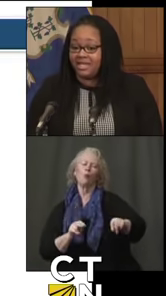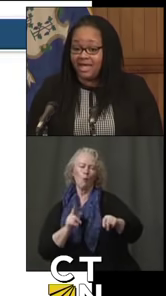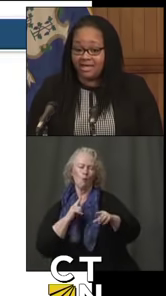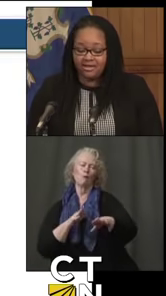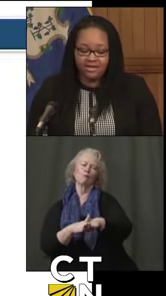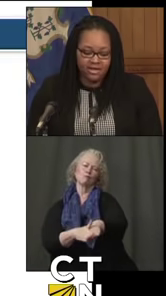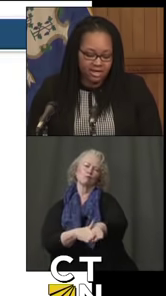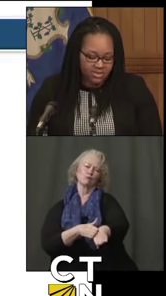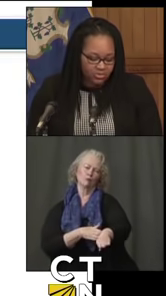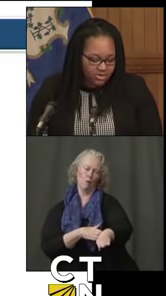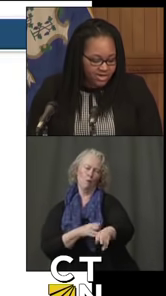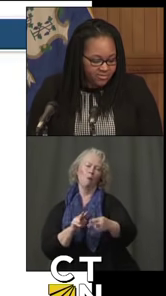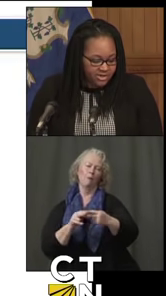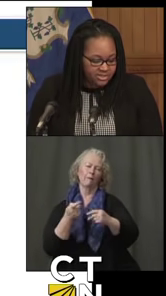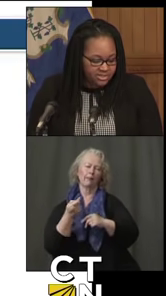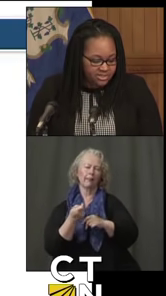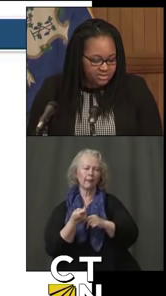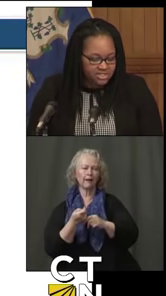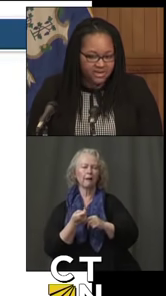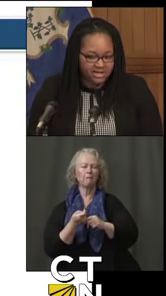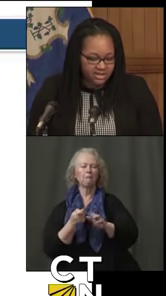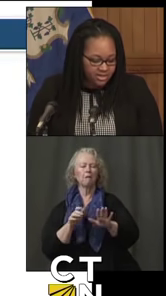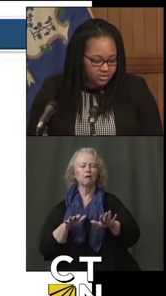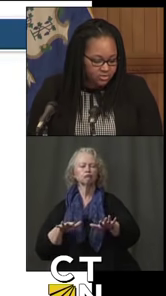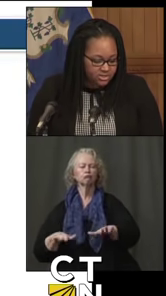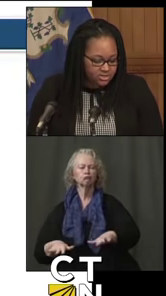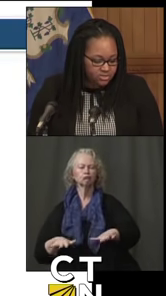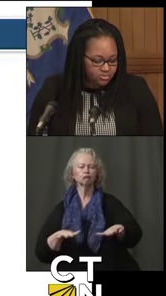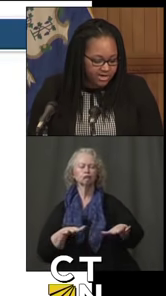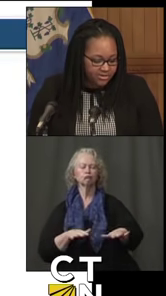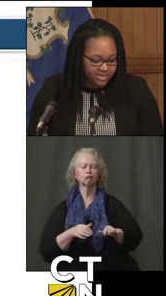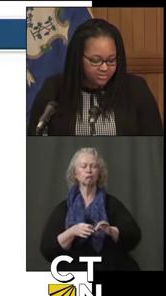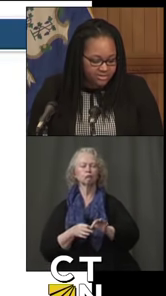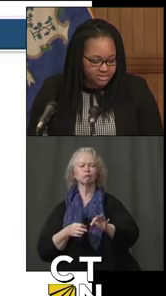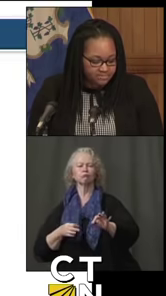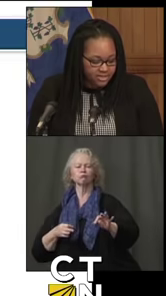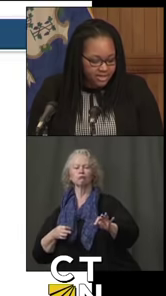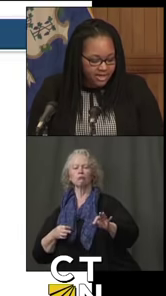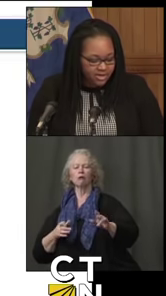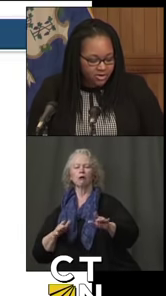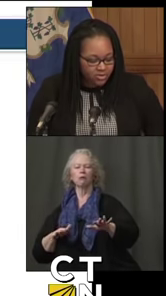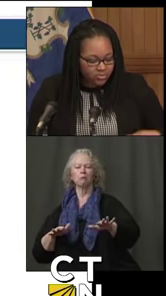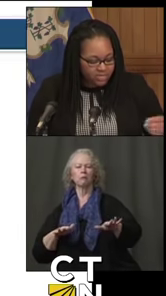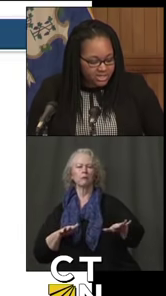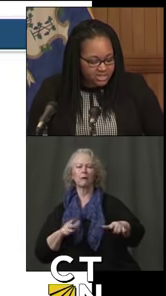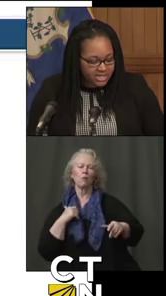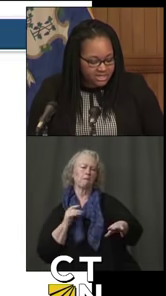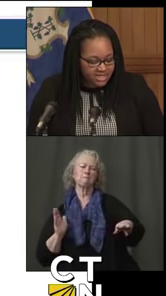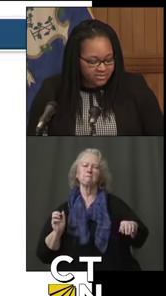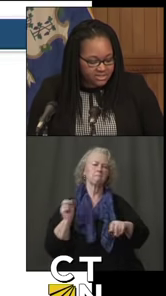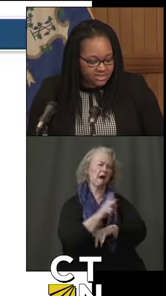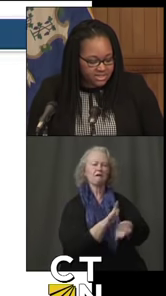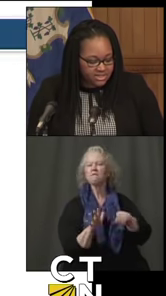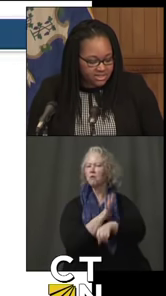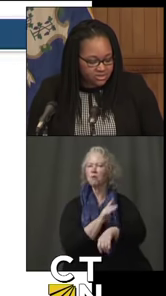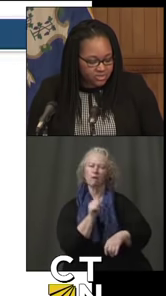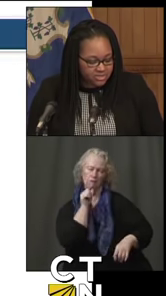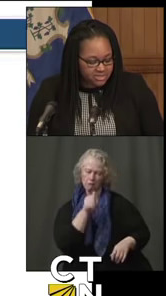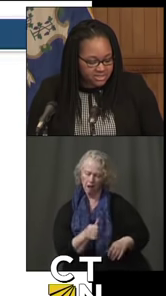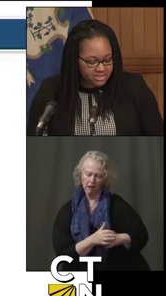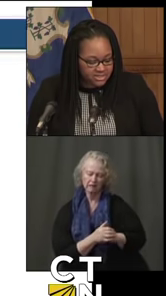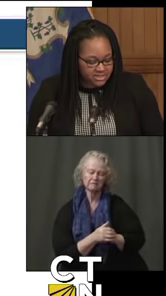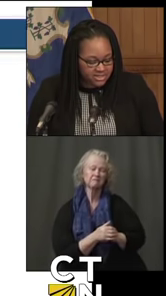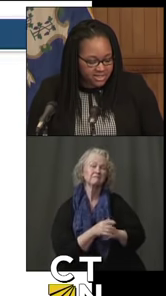a delay in the recovery to see spending increase to prior levels. Our corporation tax, obviously, the extent to